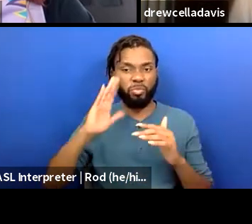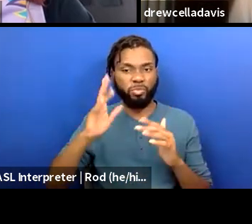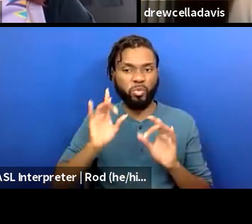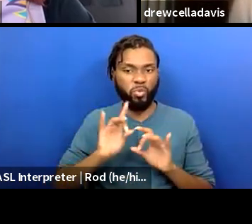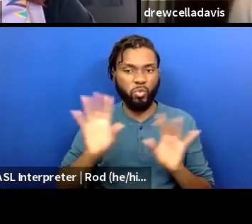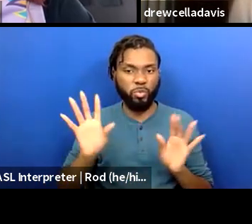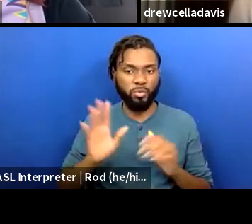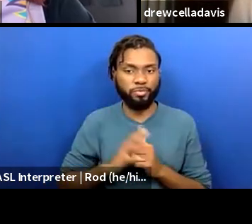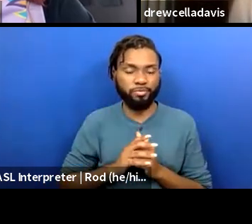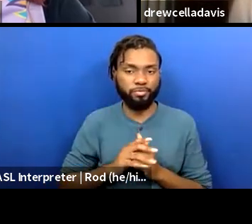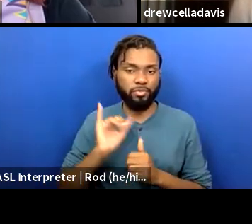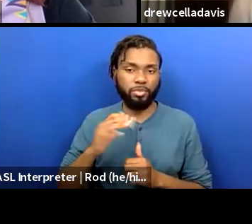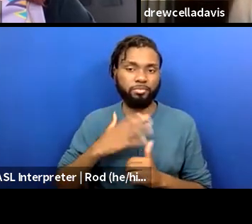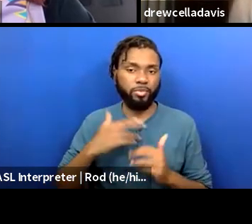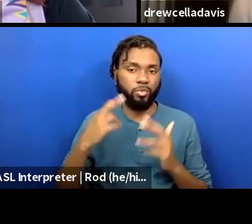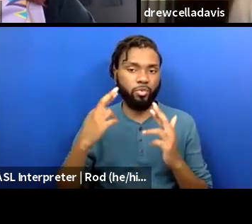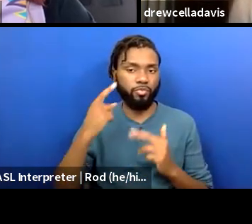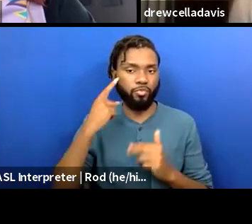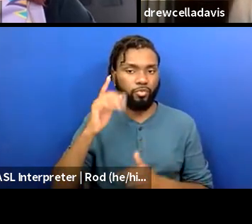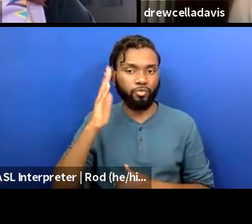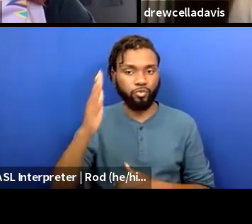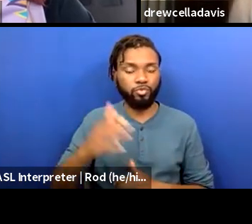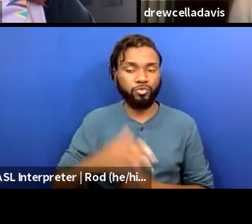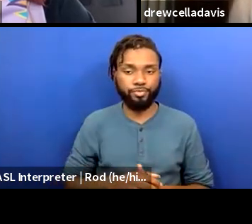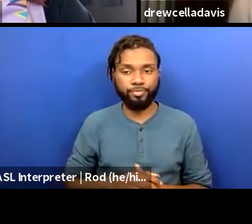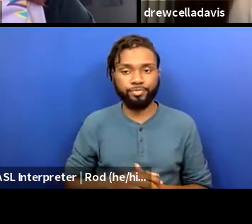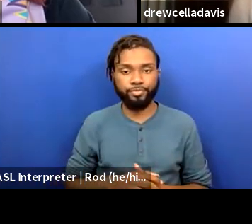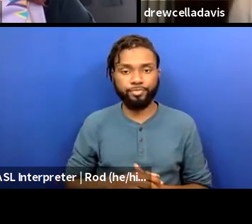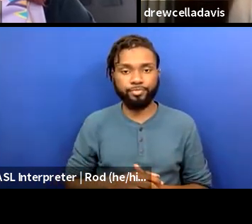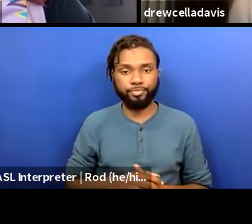That's my hope for the future.